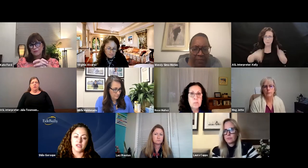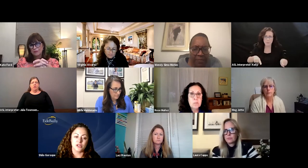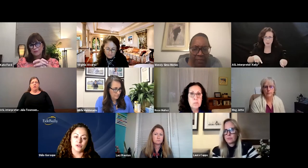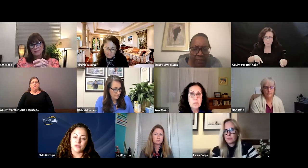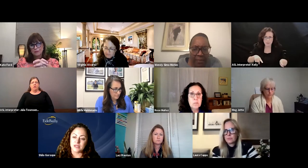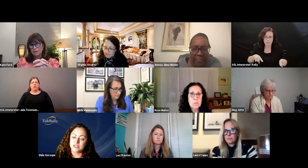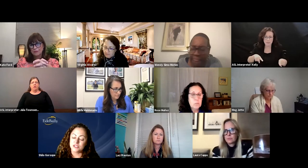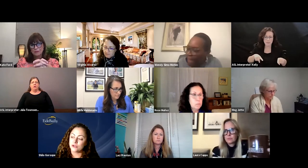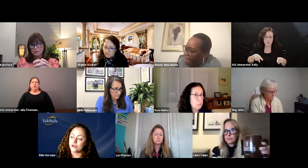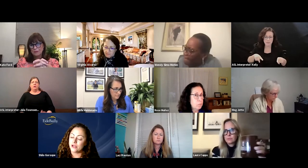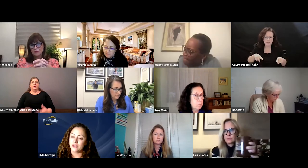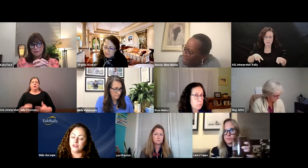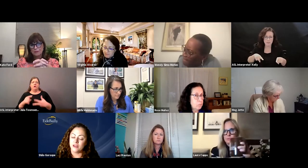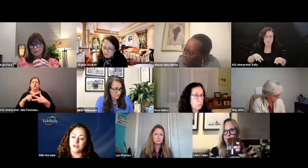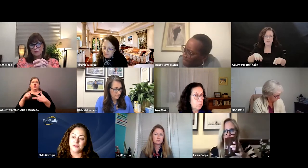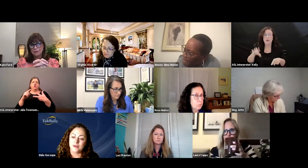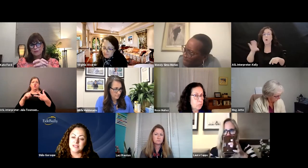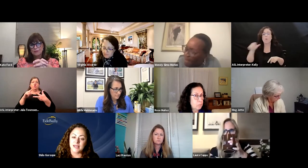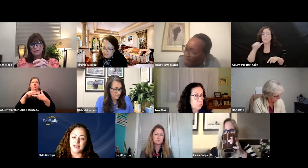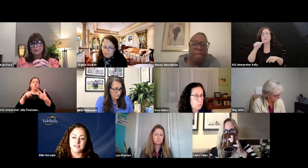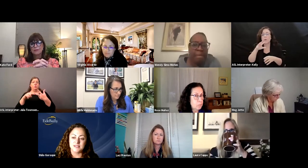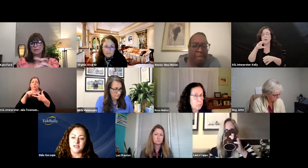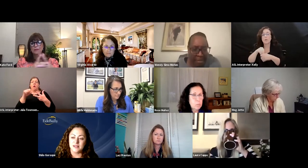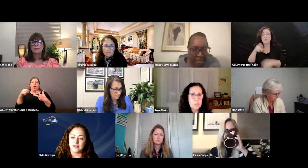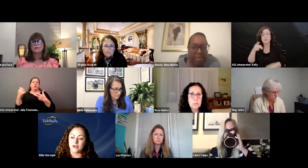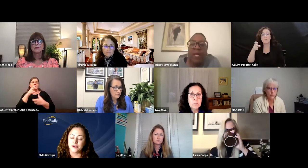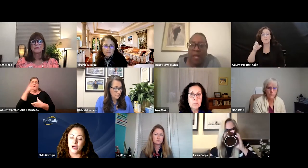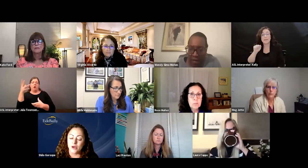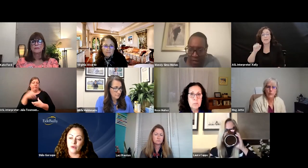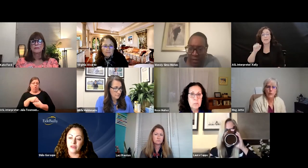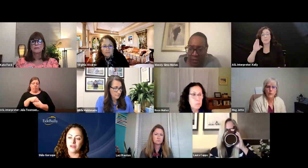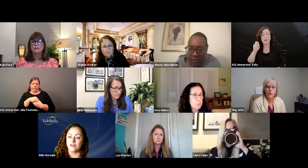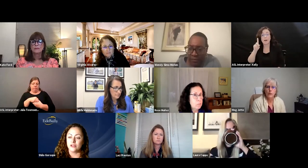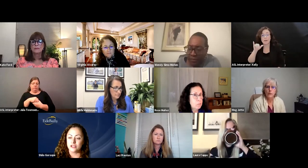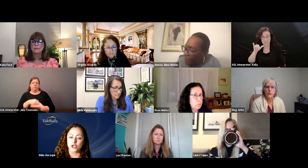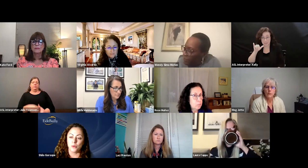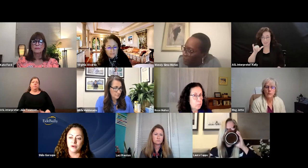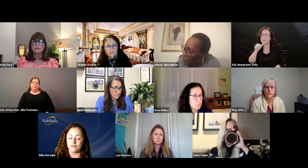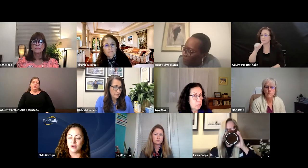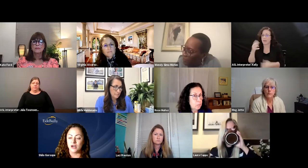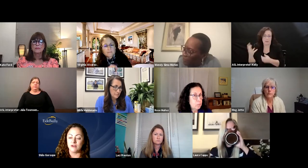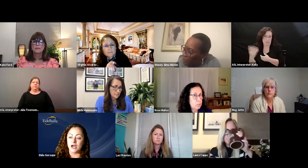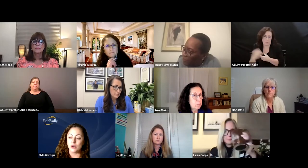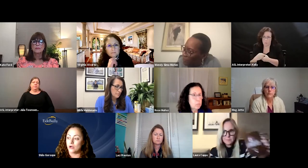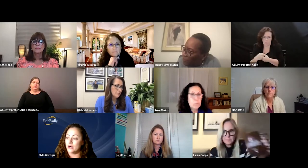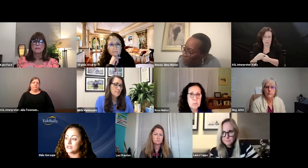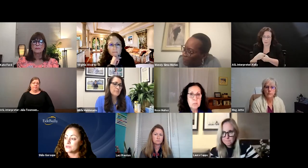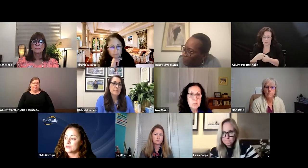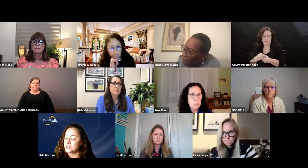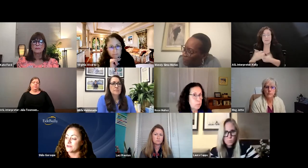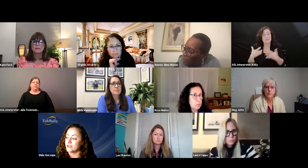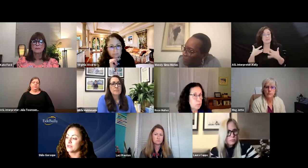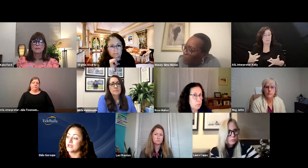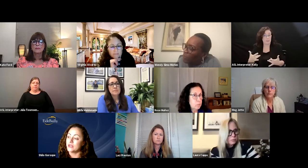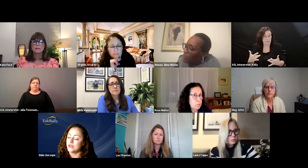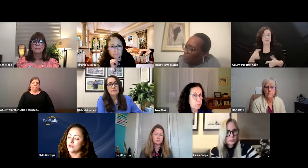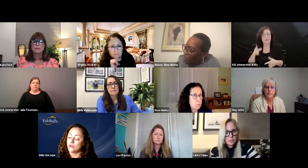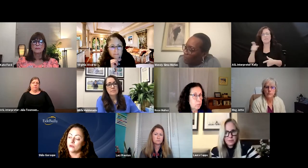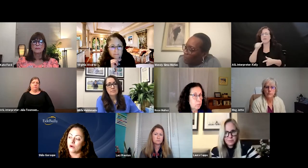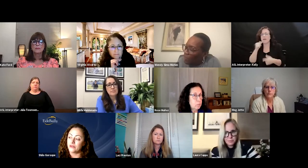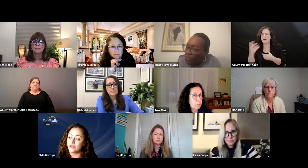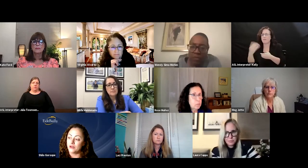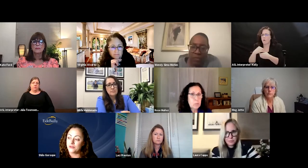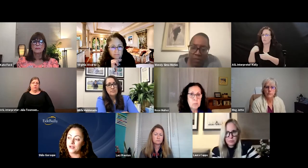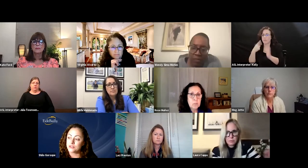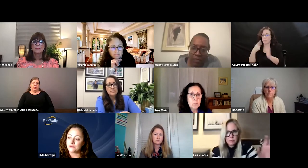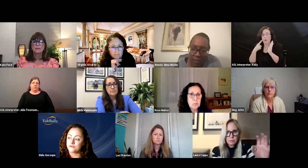typically included since you're not the authorizing entity they are not within the scope of our audit specifically but you know